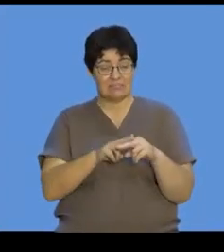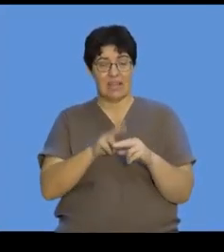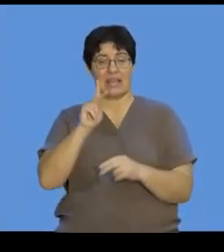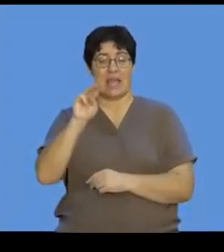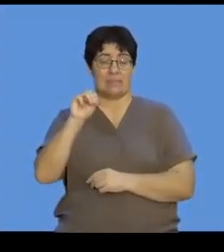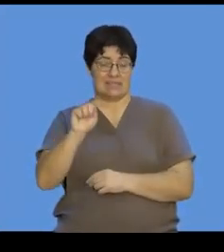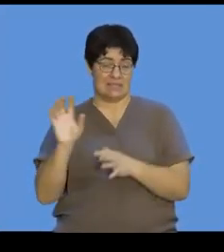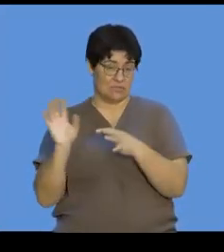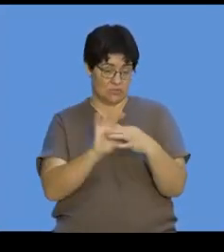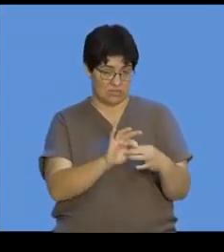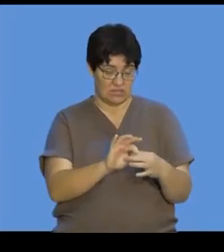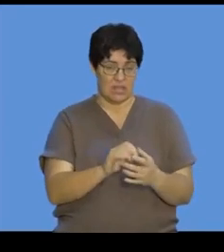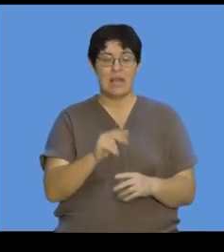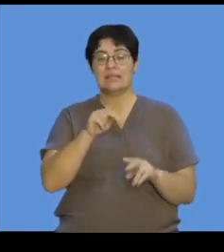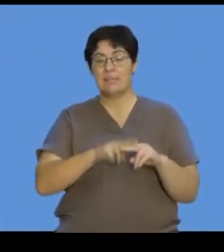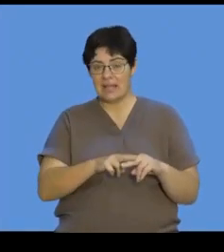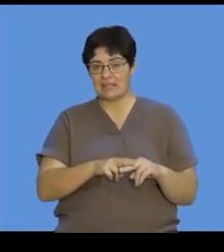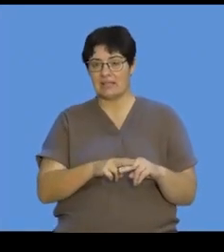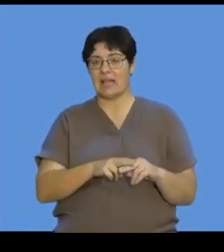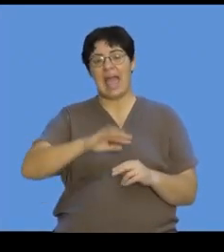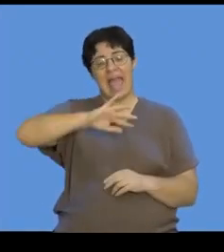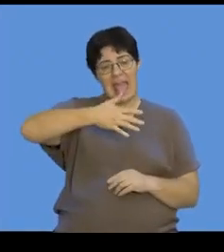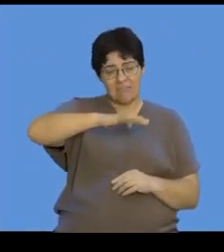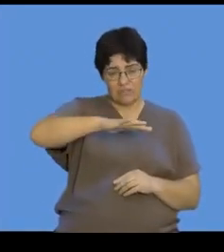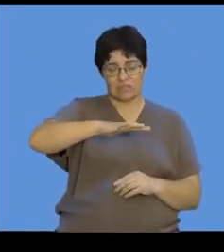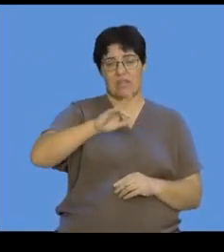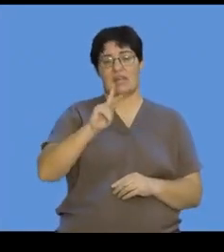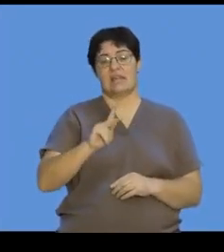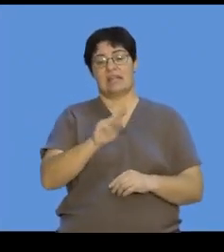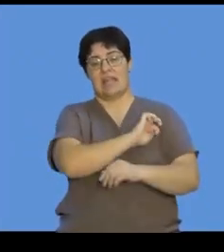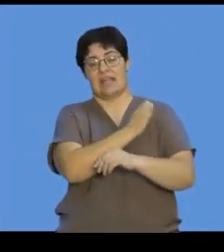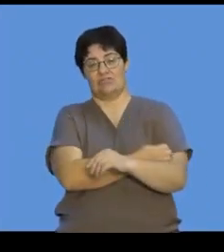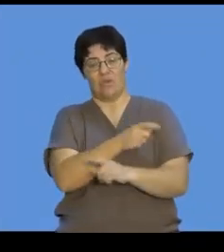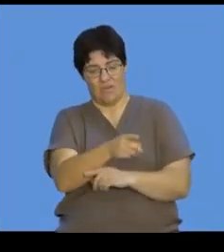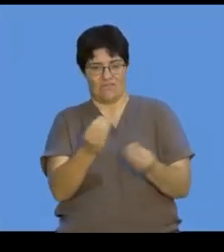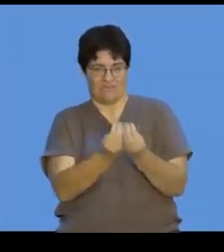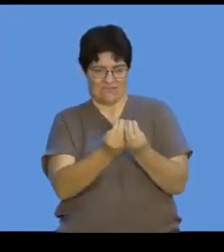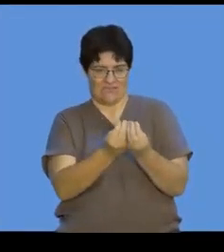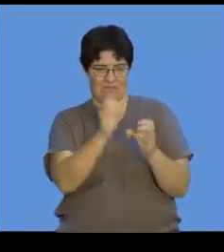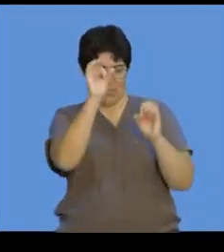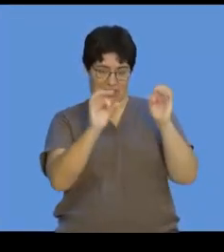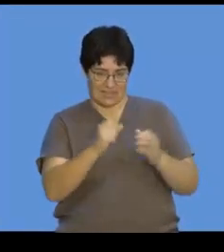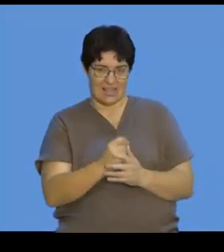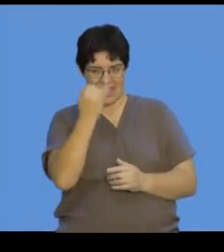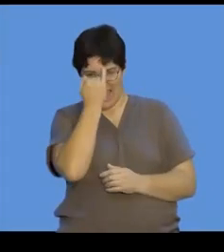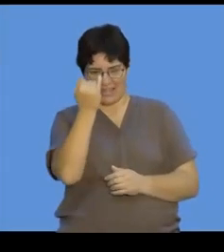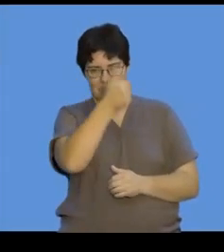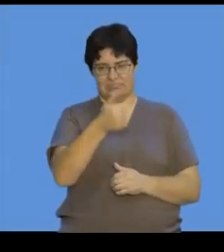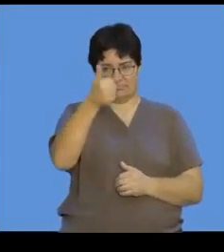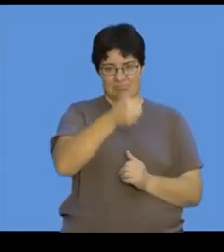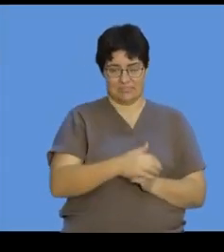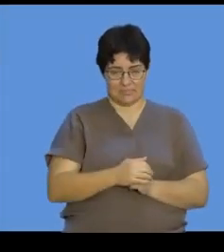actually the measure of the average kinetic energy of particles of a substance. Okay, that's the main idea. Right, so